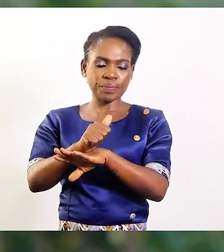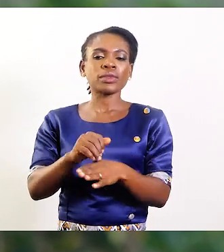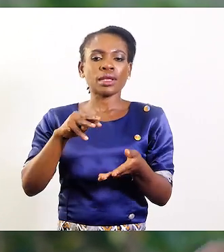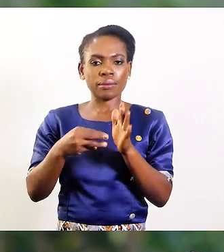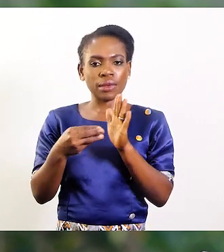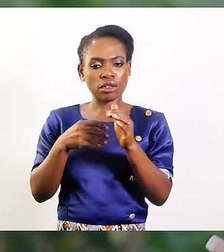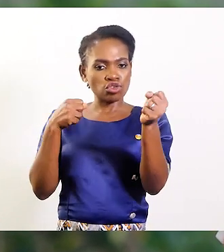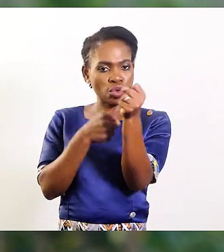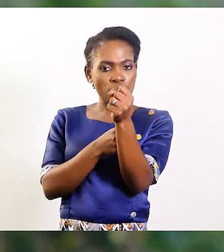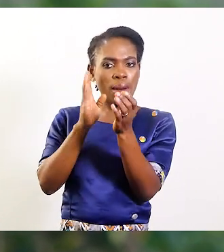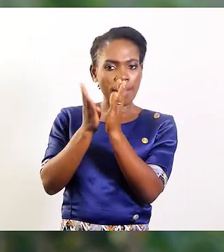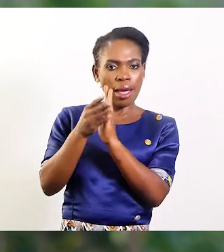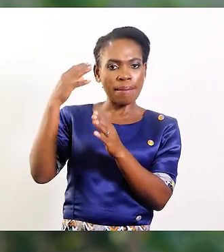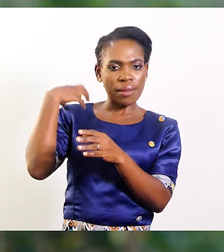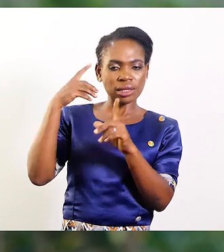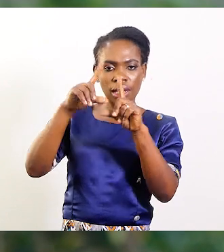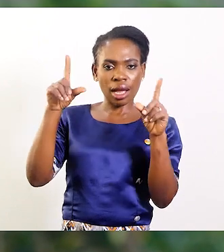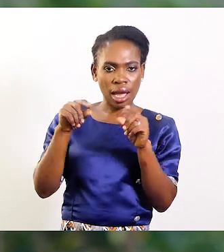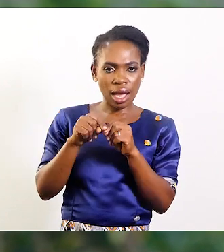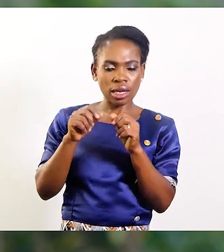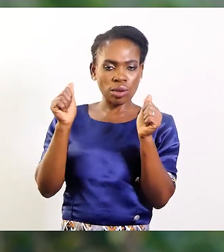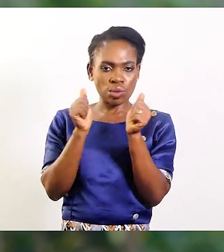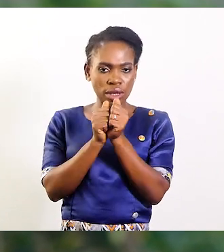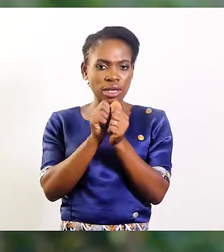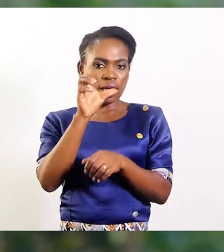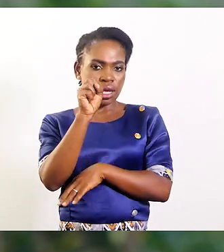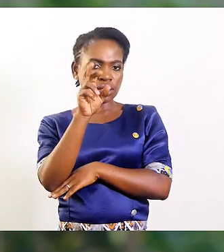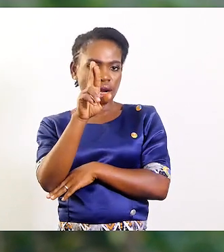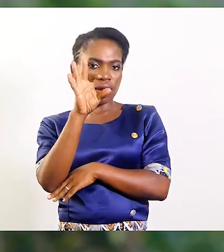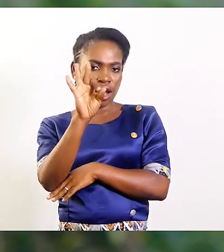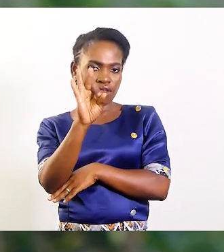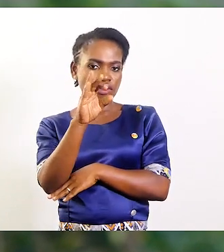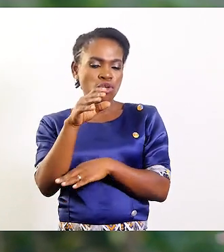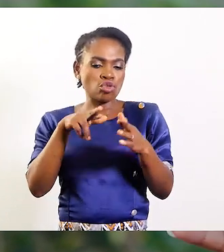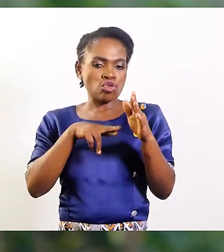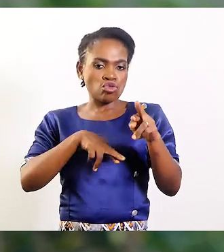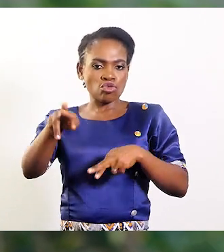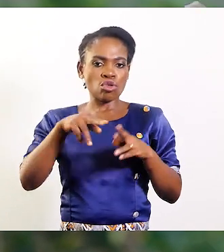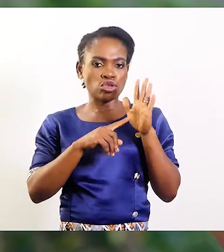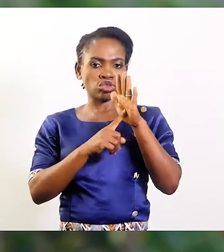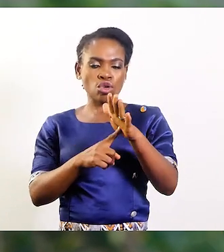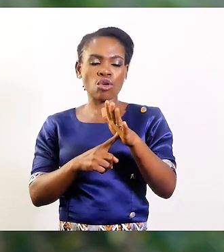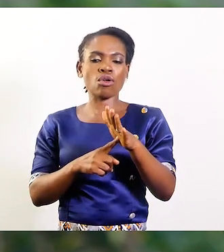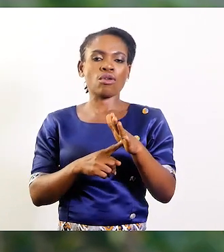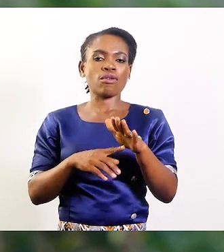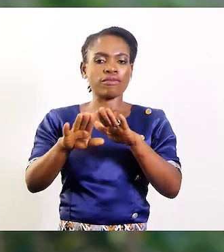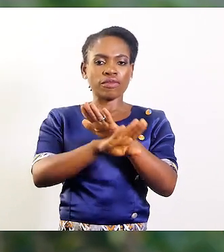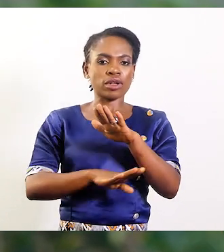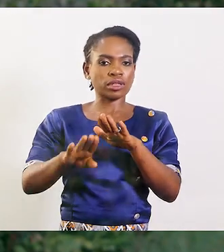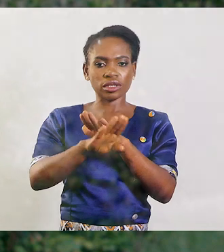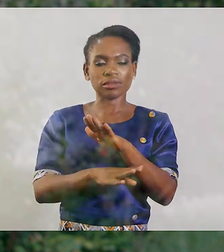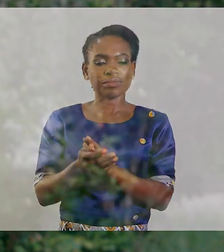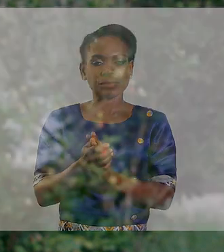to you by Mastercard Foundation in partnership with the Springboard Road Show Foundation. Join me as we explore the